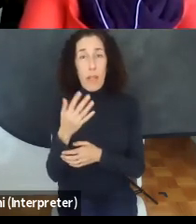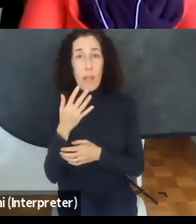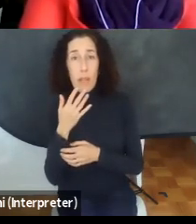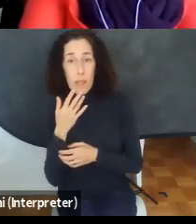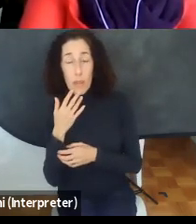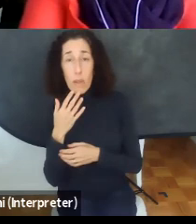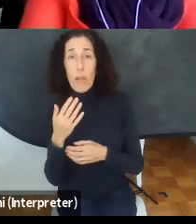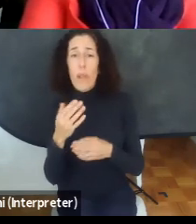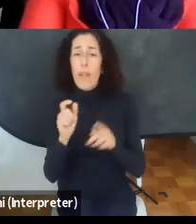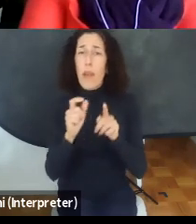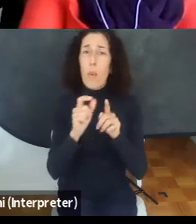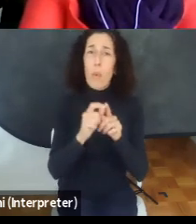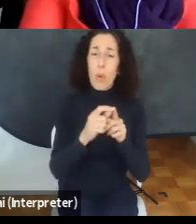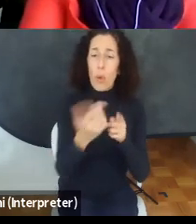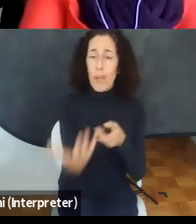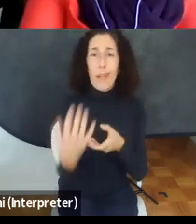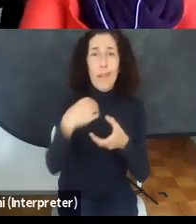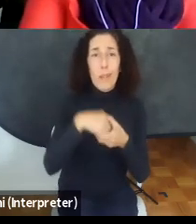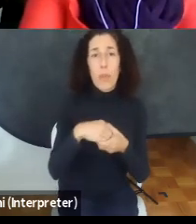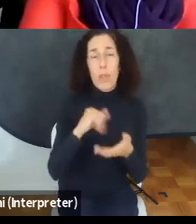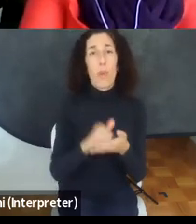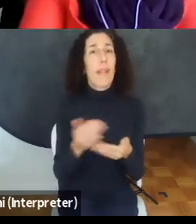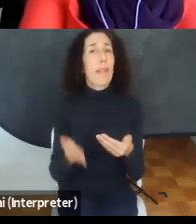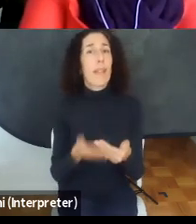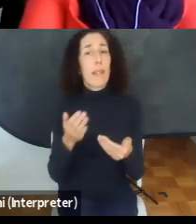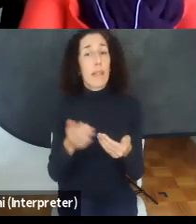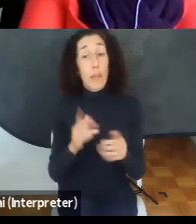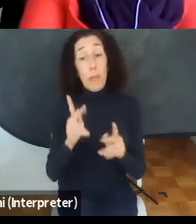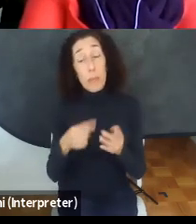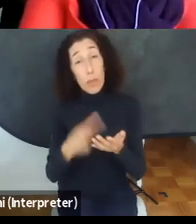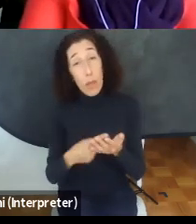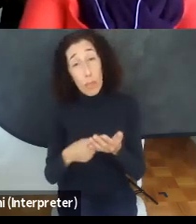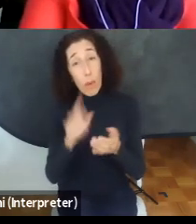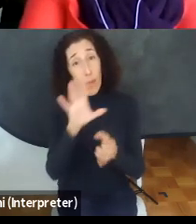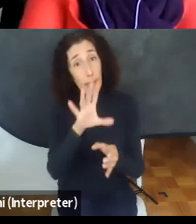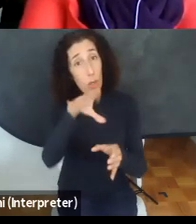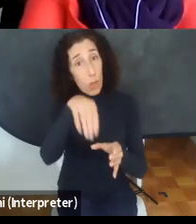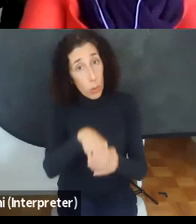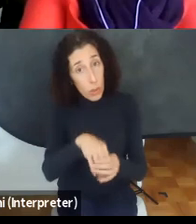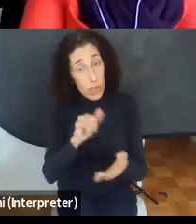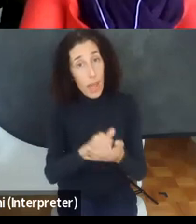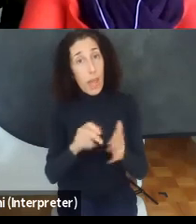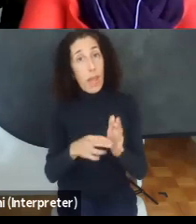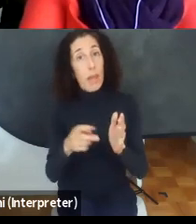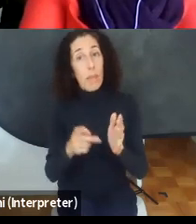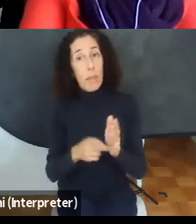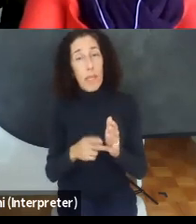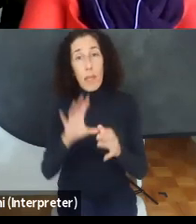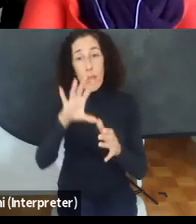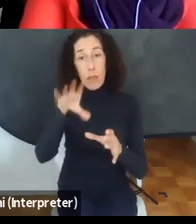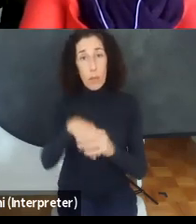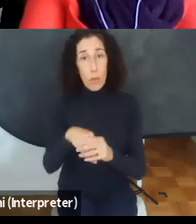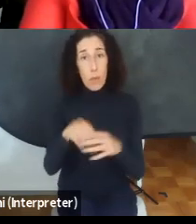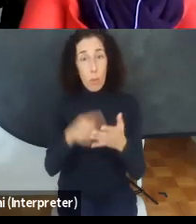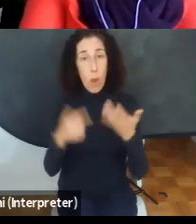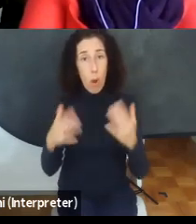but I don't like that framework, because usually when people talk about inclusion, what they more often mean is inclusion into things as they are. We will